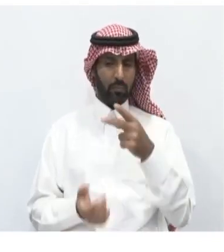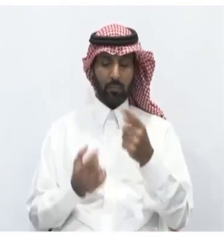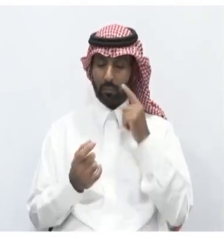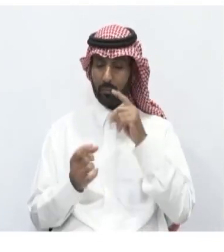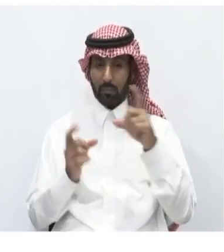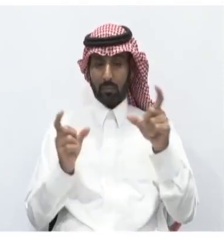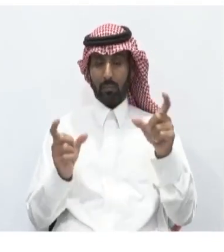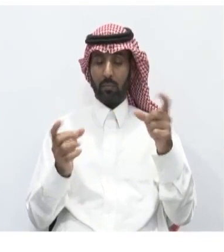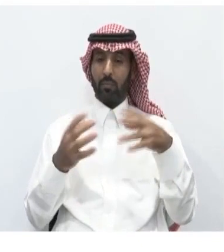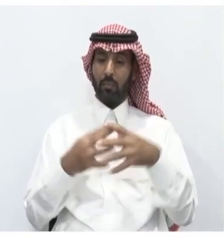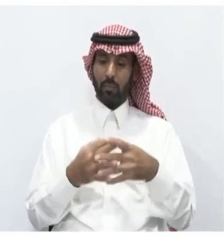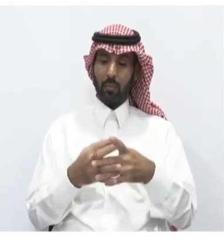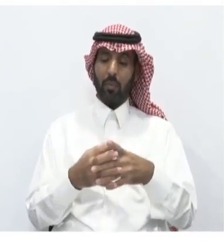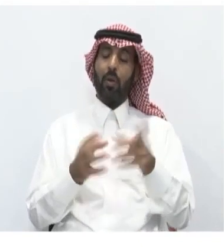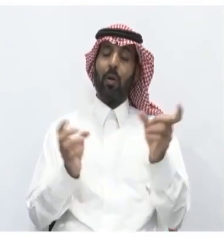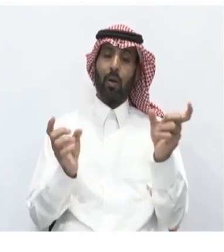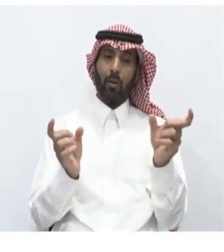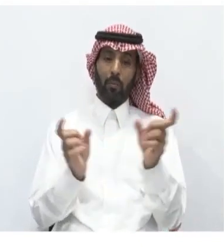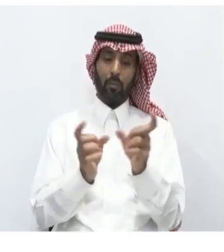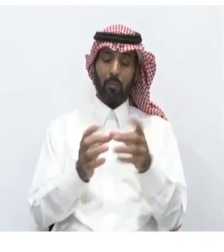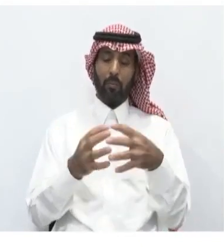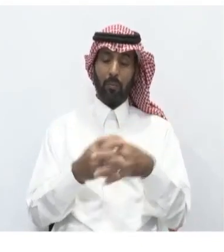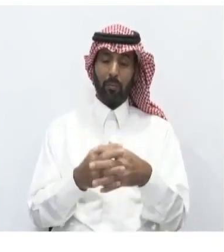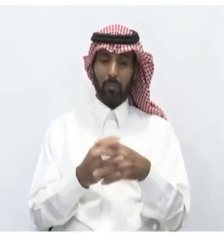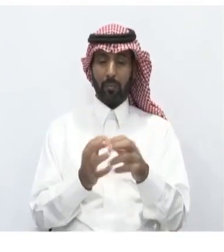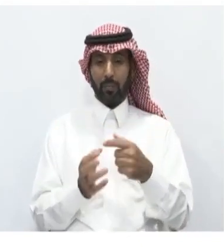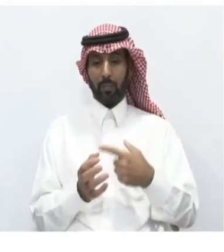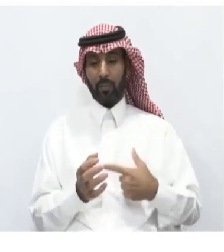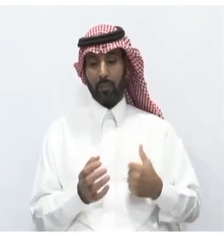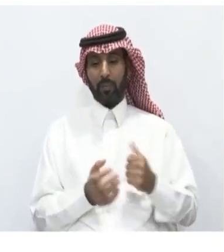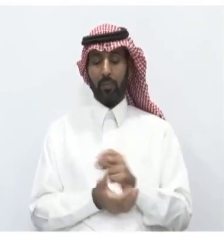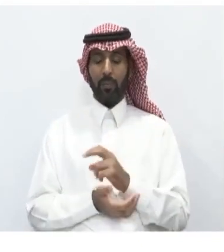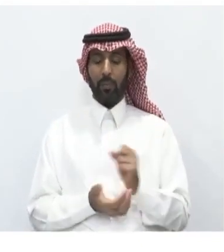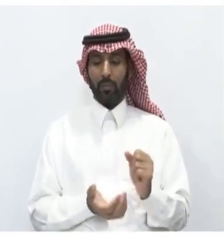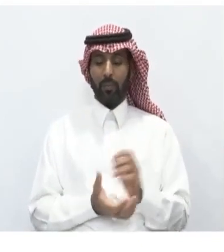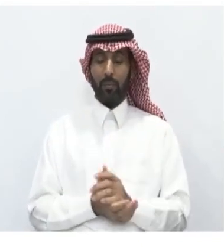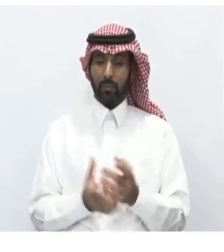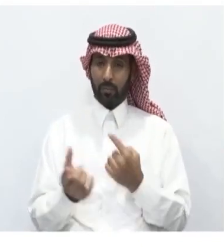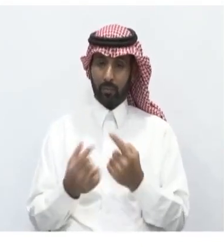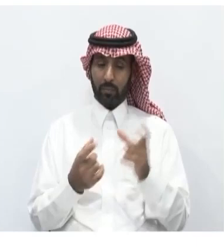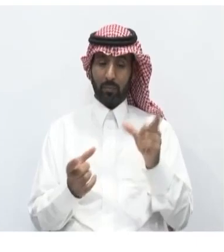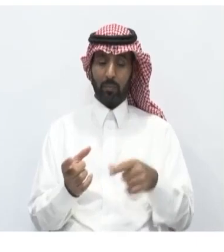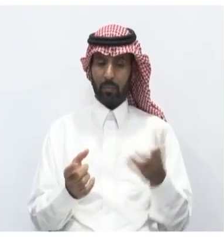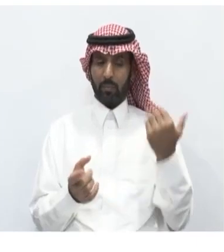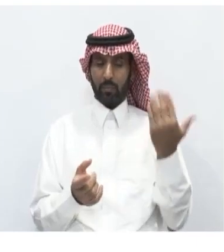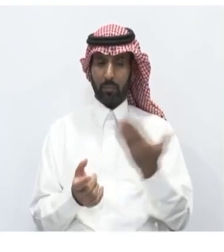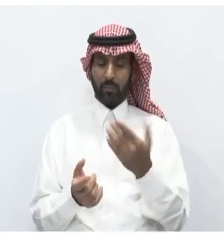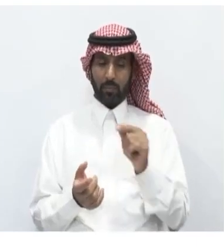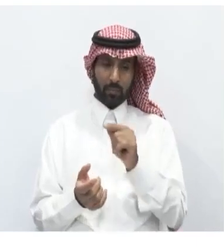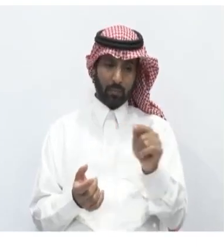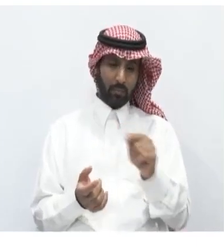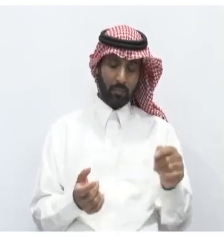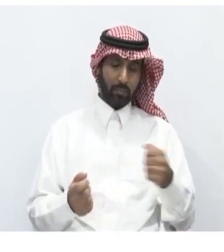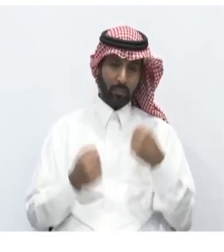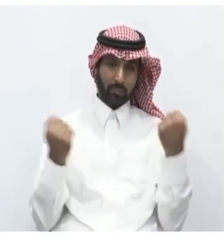noun in the passages, the previous passages about hotels and the conversation you read. Underline and